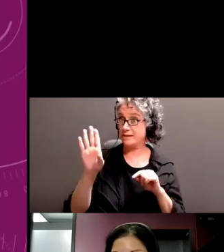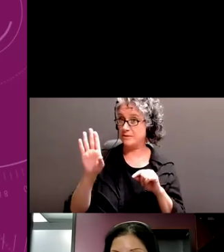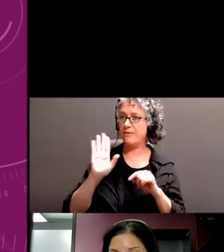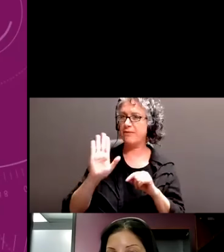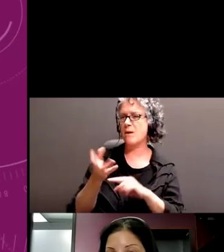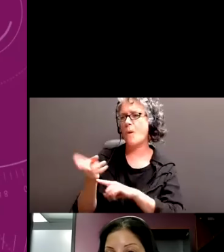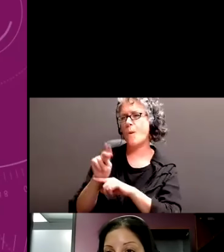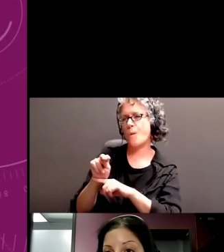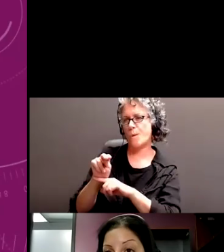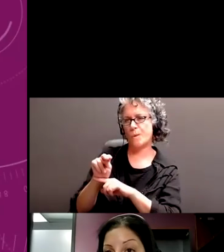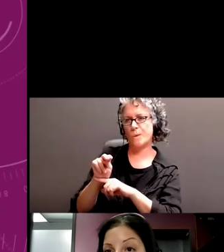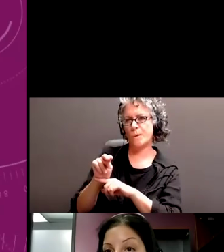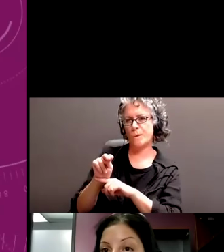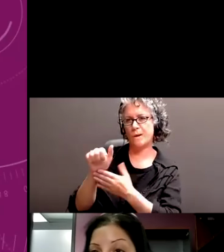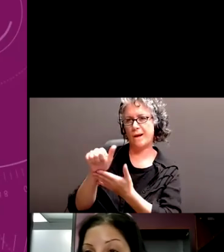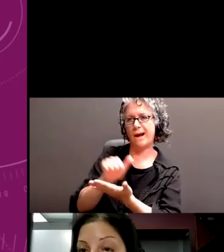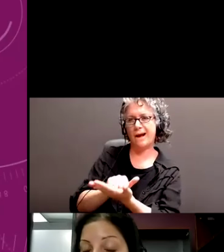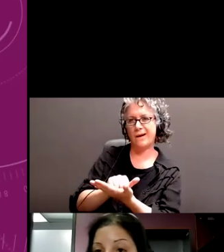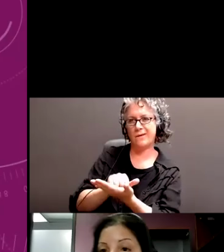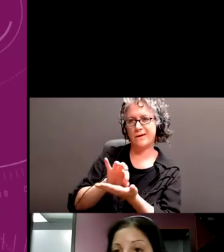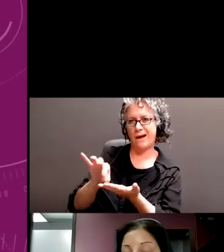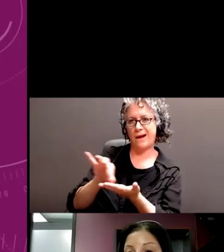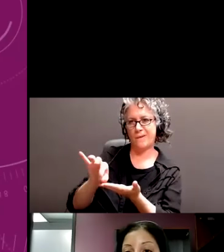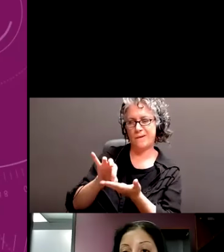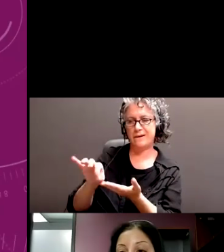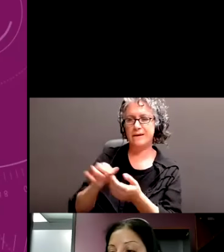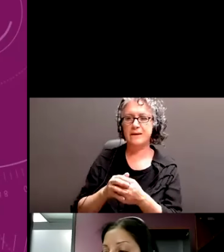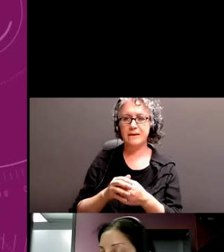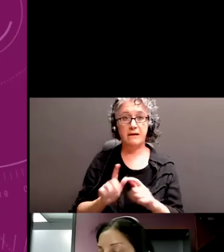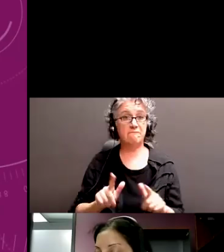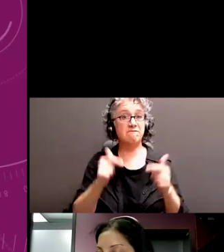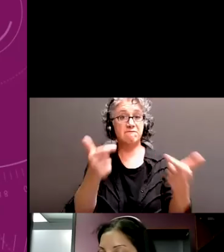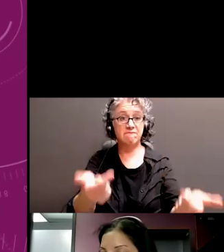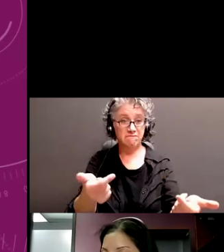And I'm going to pass it back to you, Ryan and Laura, for questions.